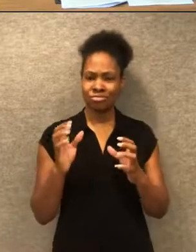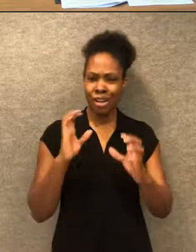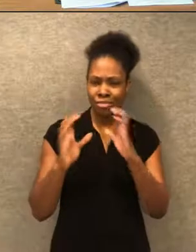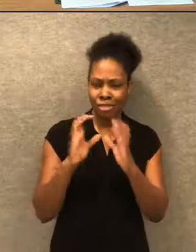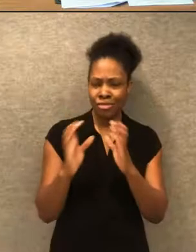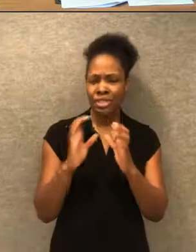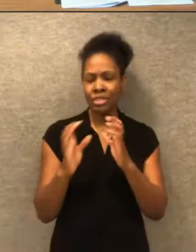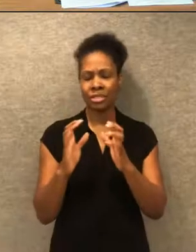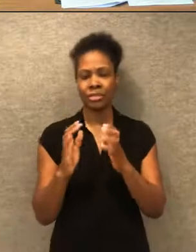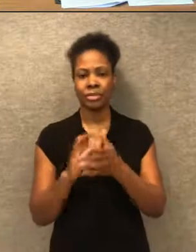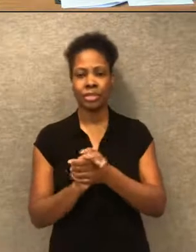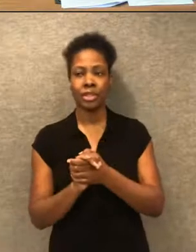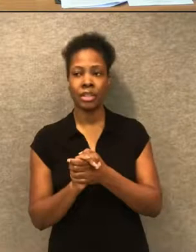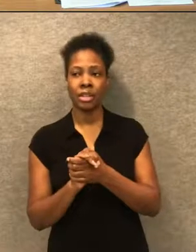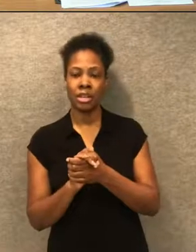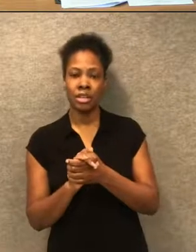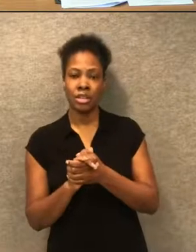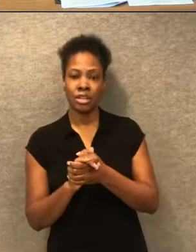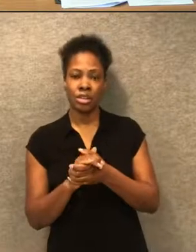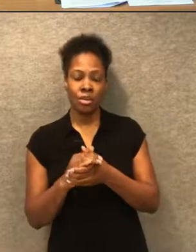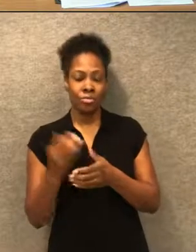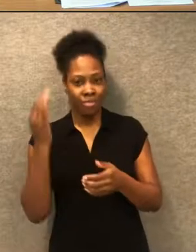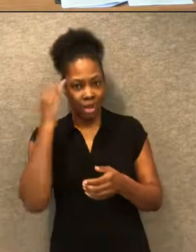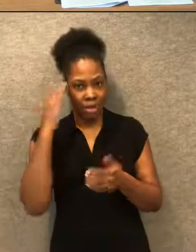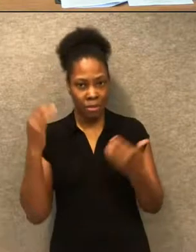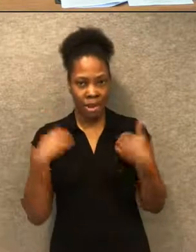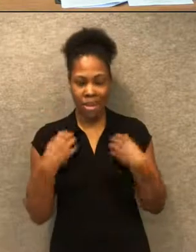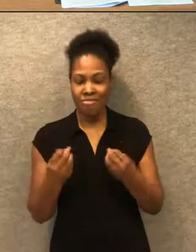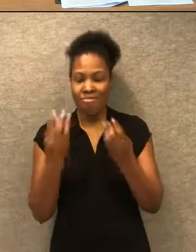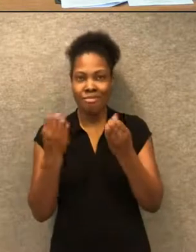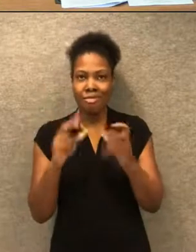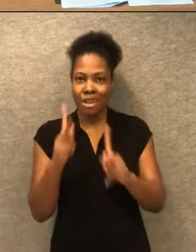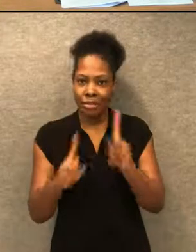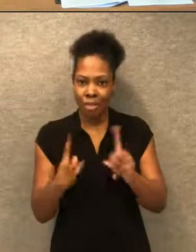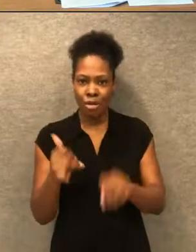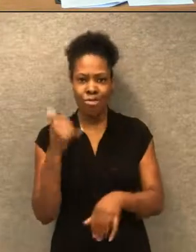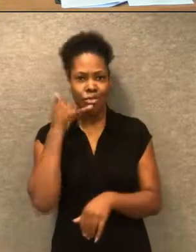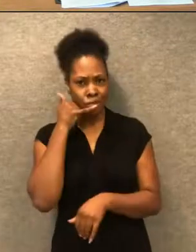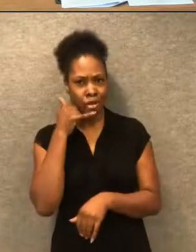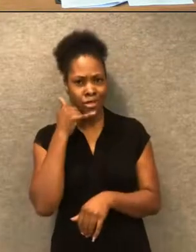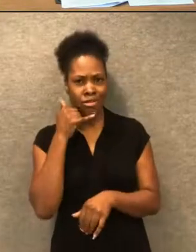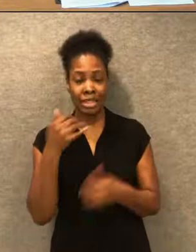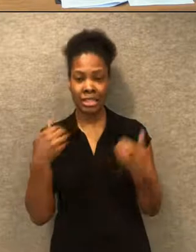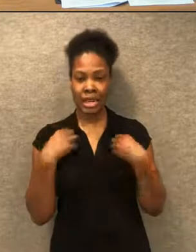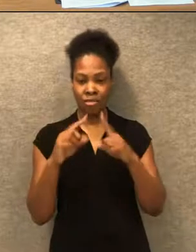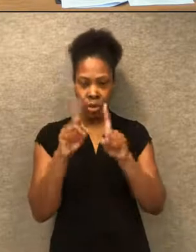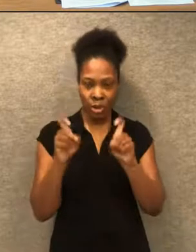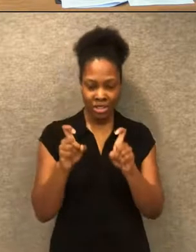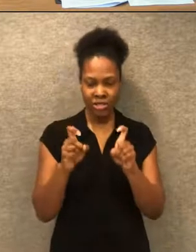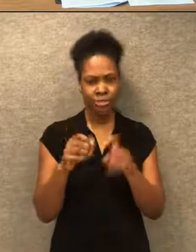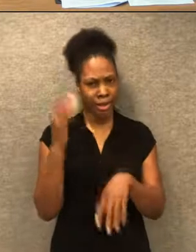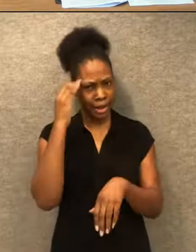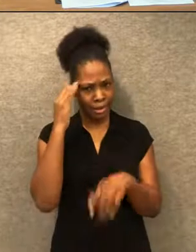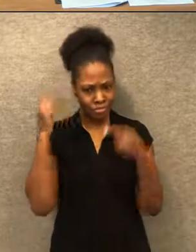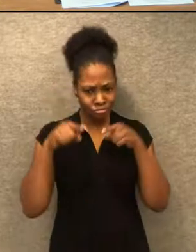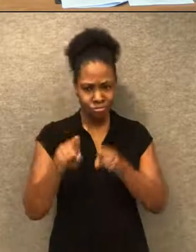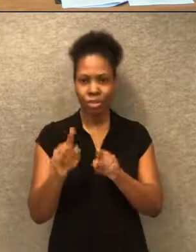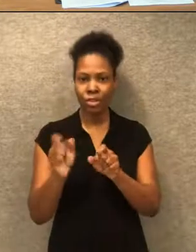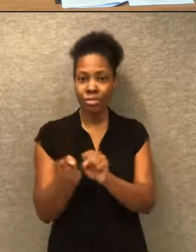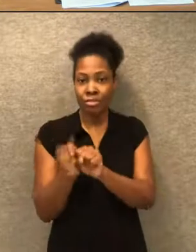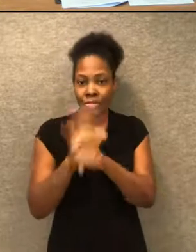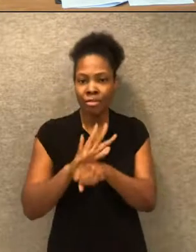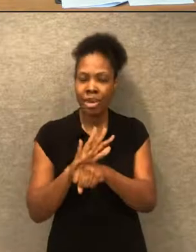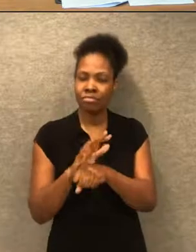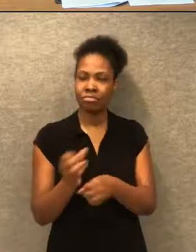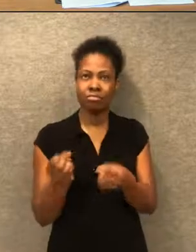make sure Dr. Anise get those calls coming in, because I know that during this COVID-19, many of us,